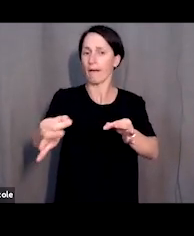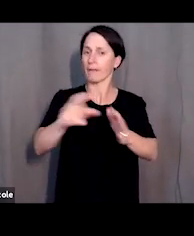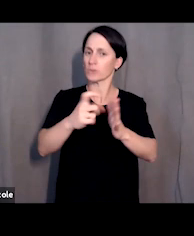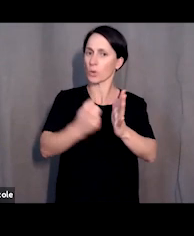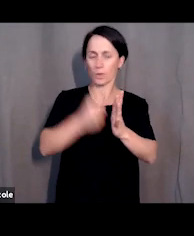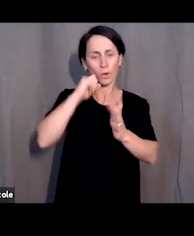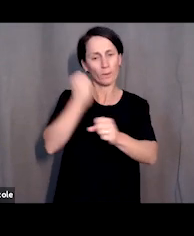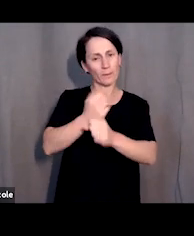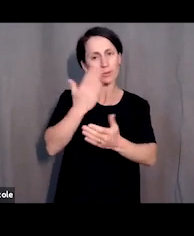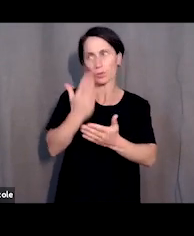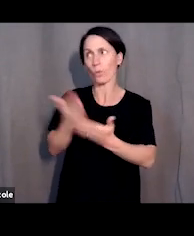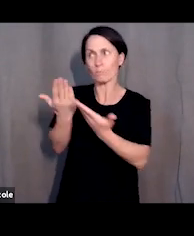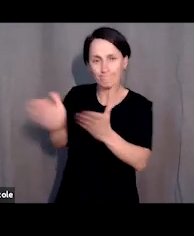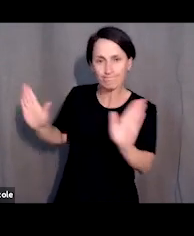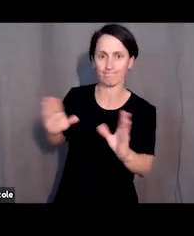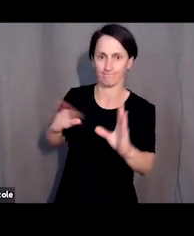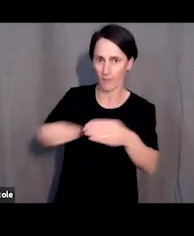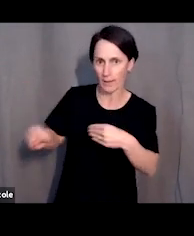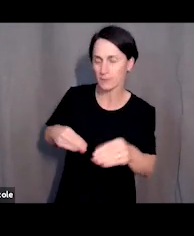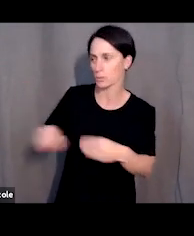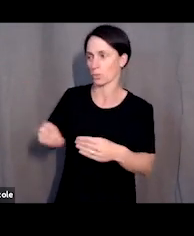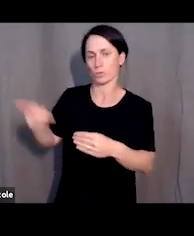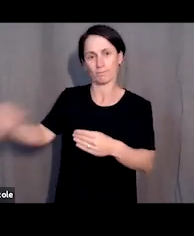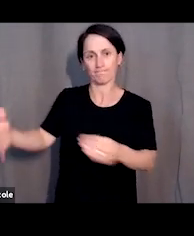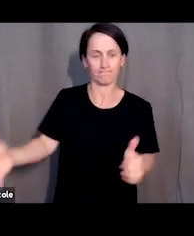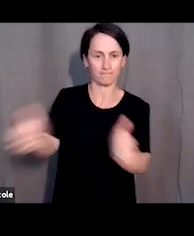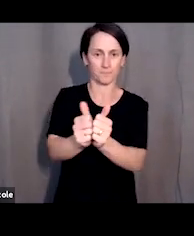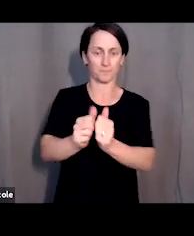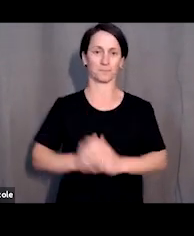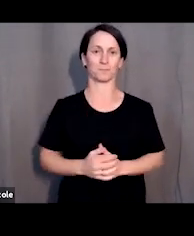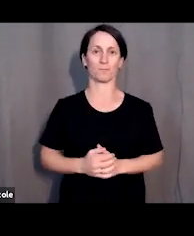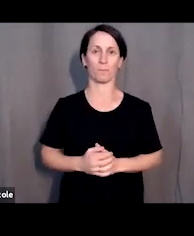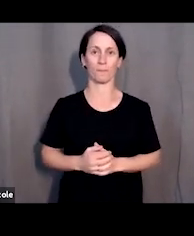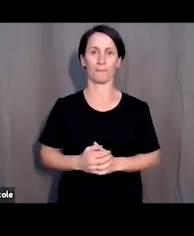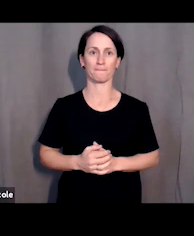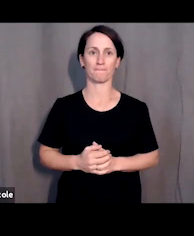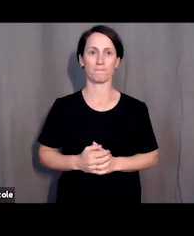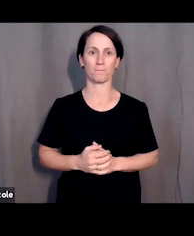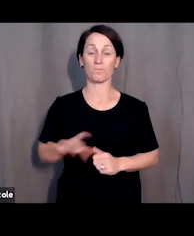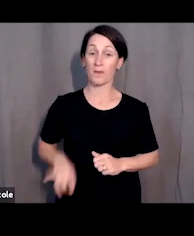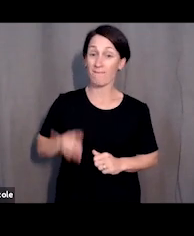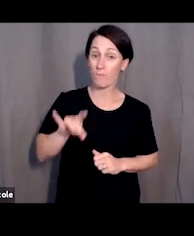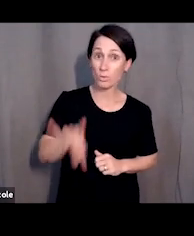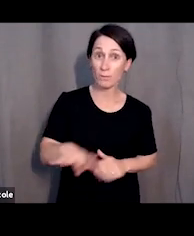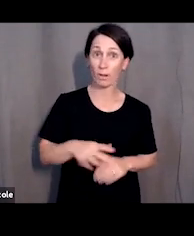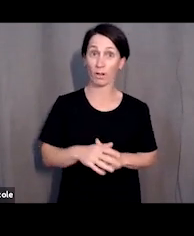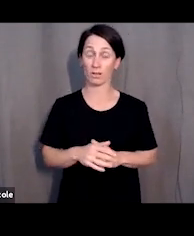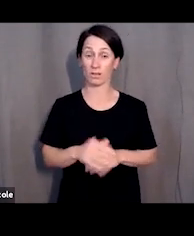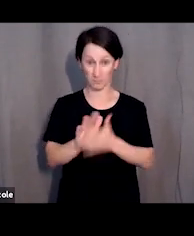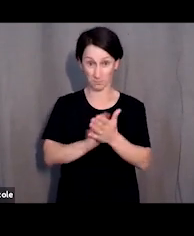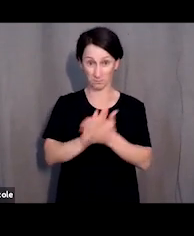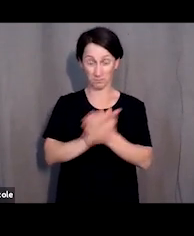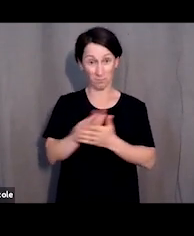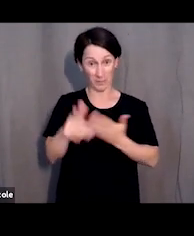and accommodating people and their needs. Affordability, we found the consumers went to GPs that